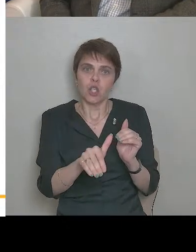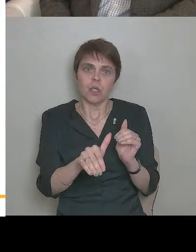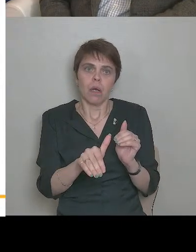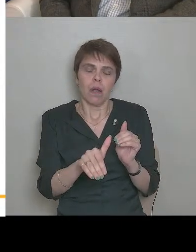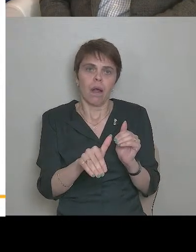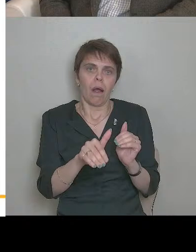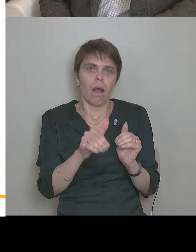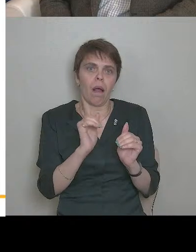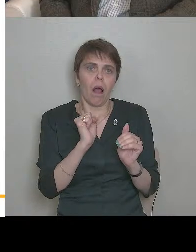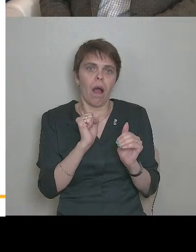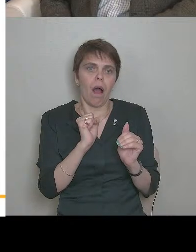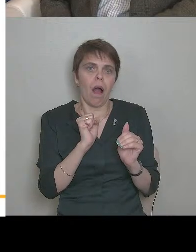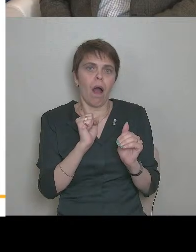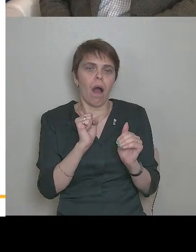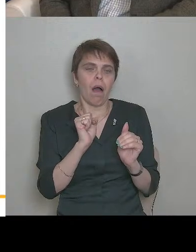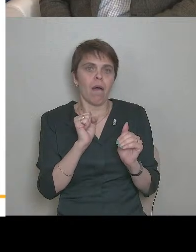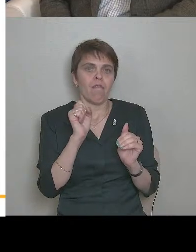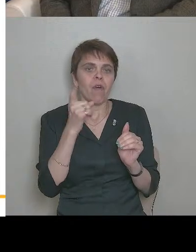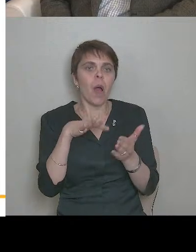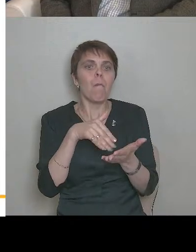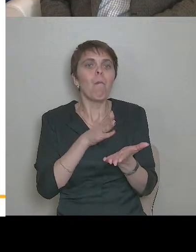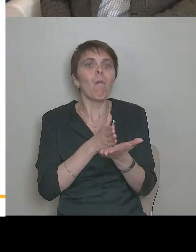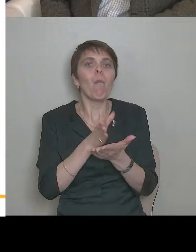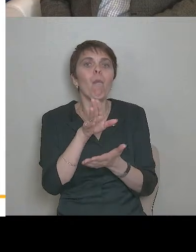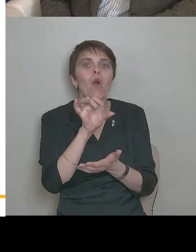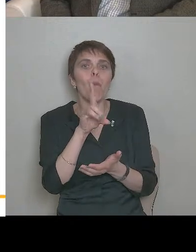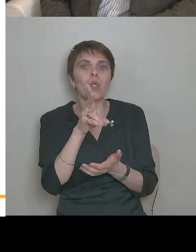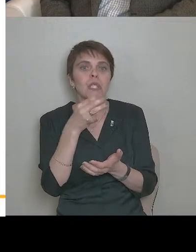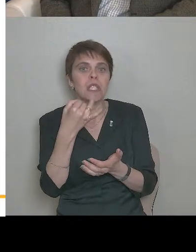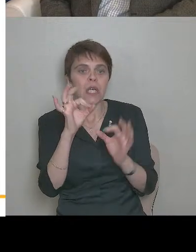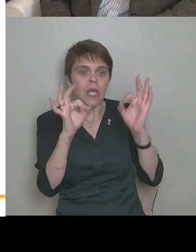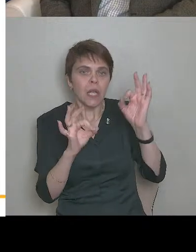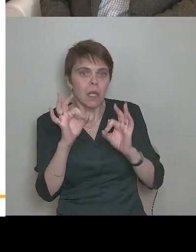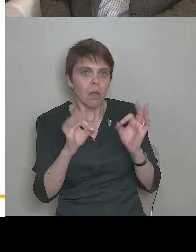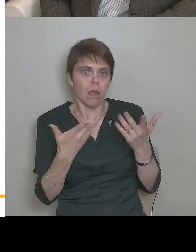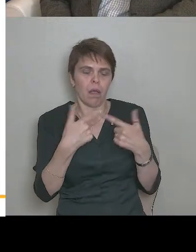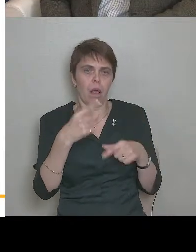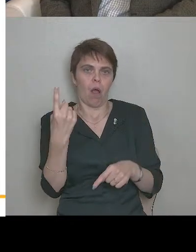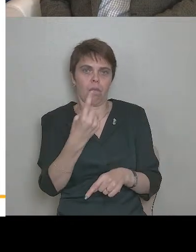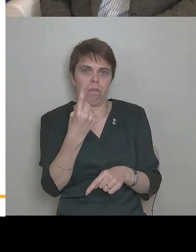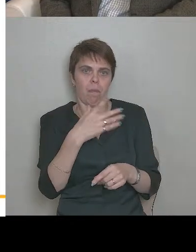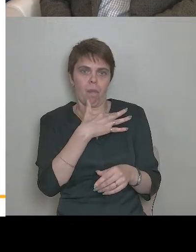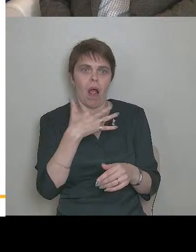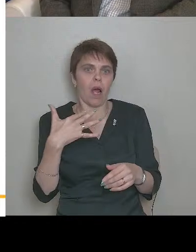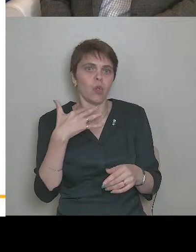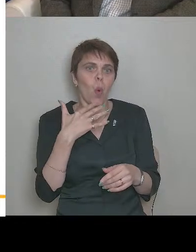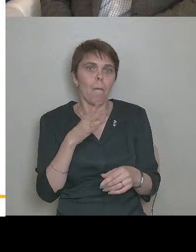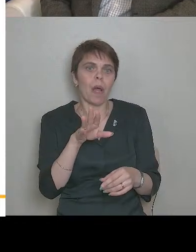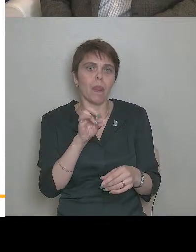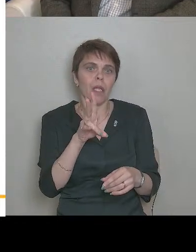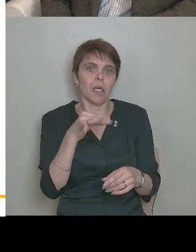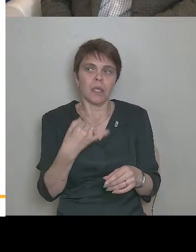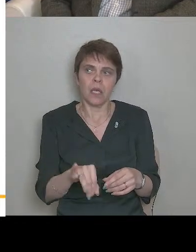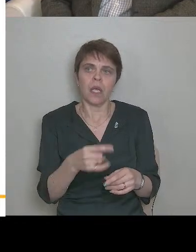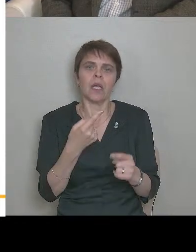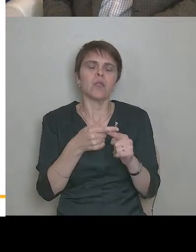multi-mandate constituencies, but in the proportional system, they are using just